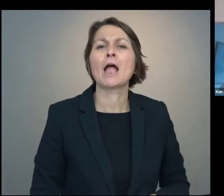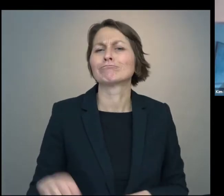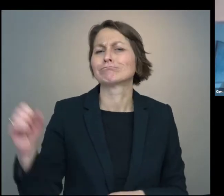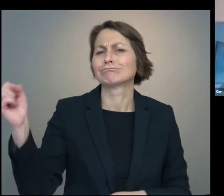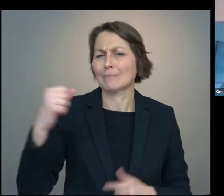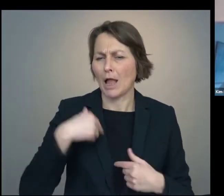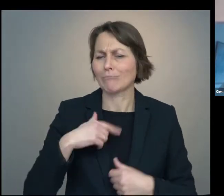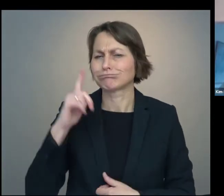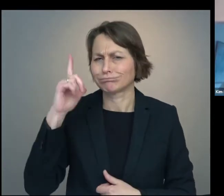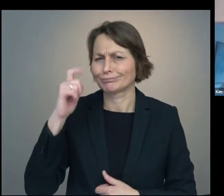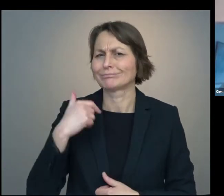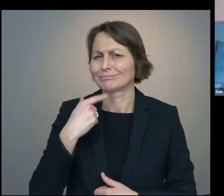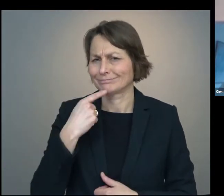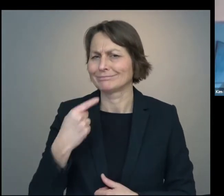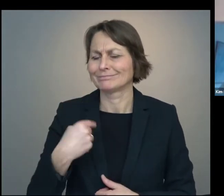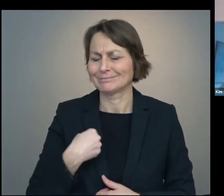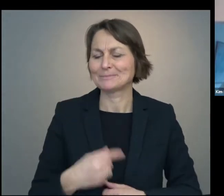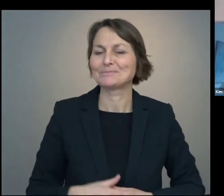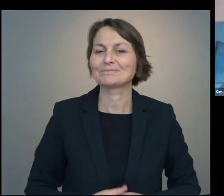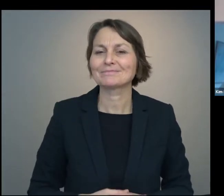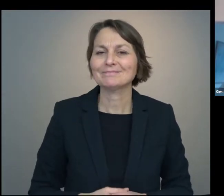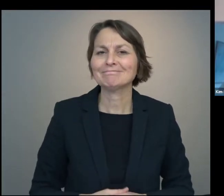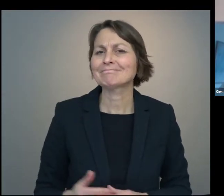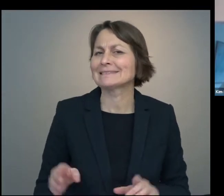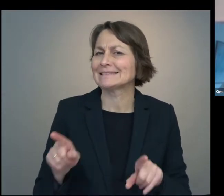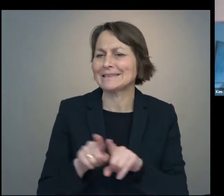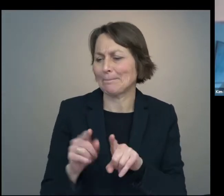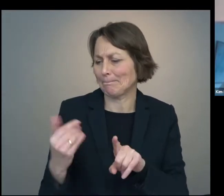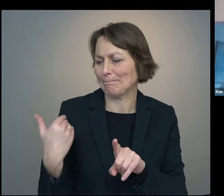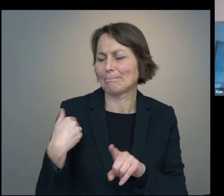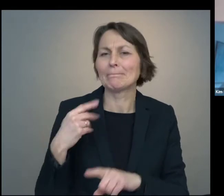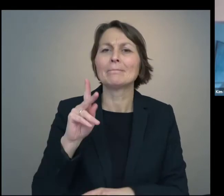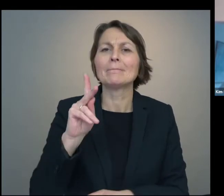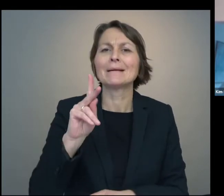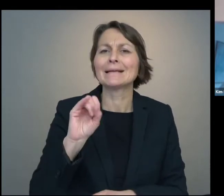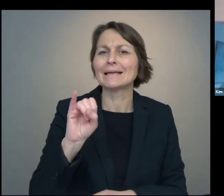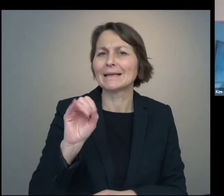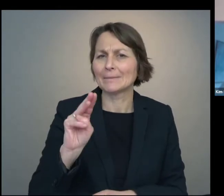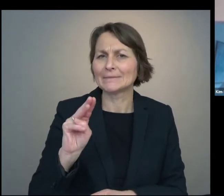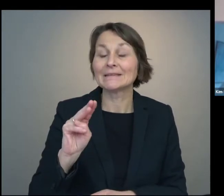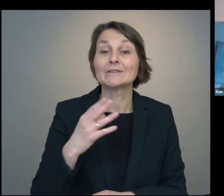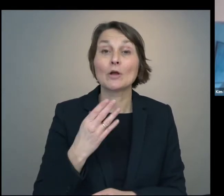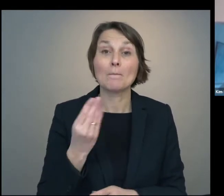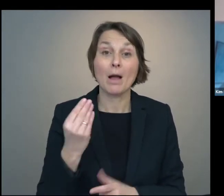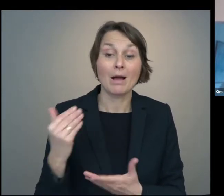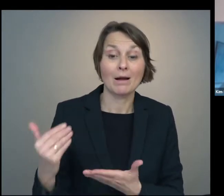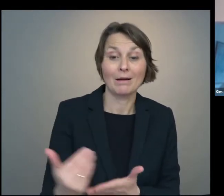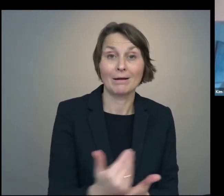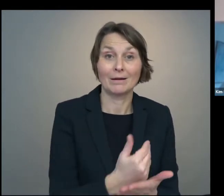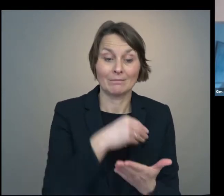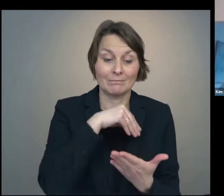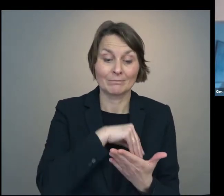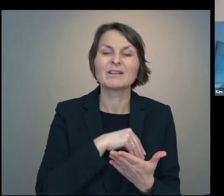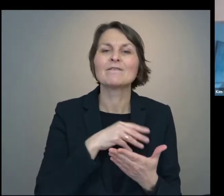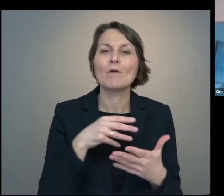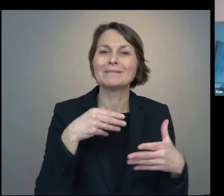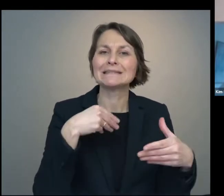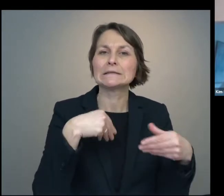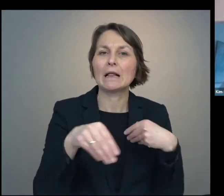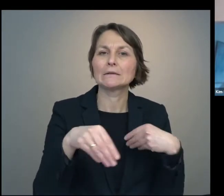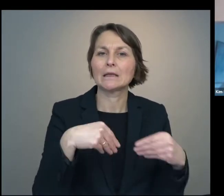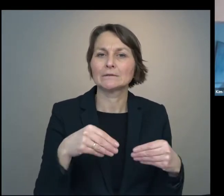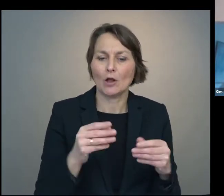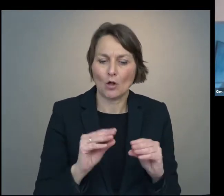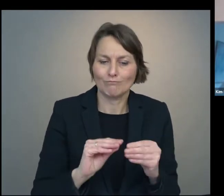Sure. Well, as Kim said, our revenue, of course, comes from some of our commercial products,